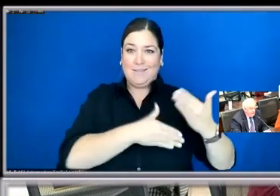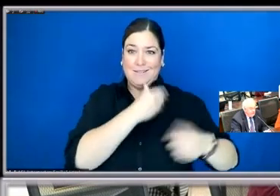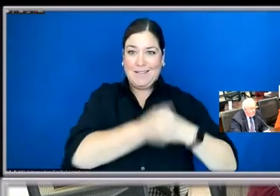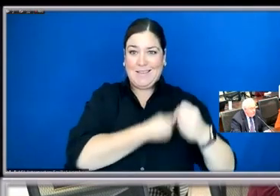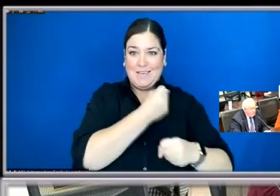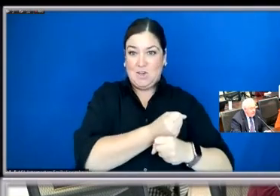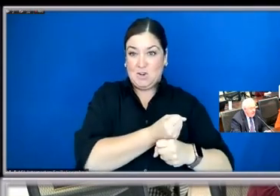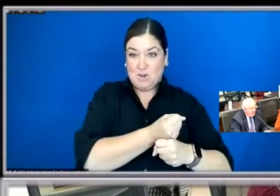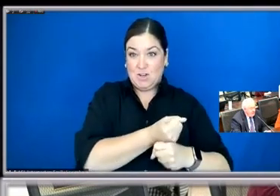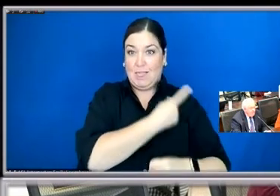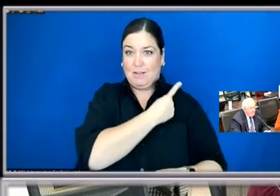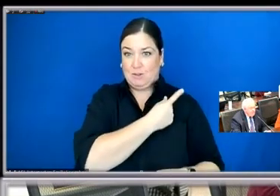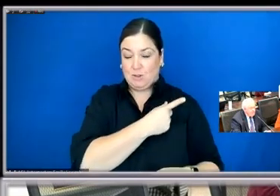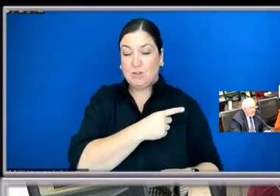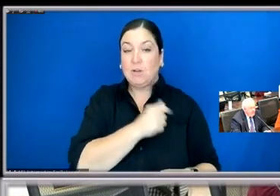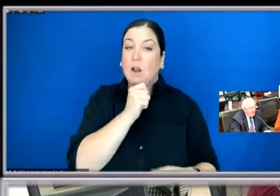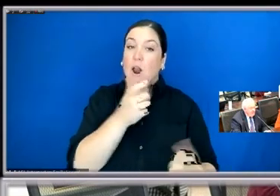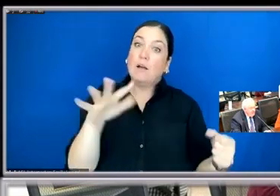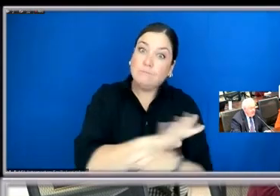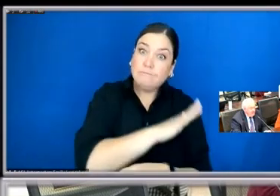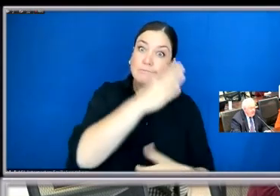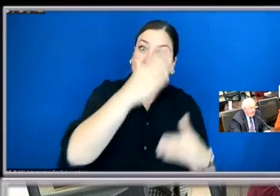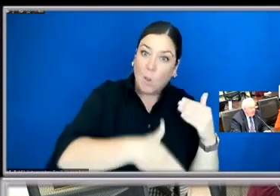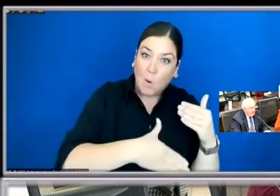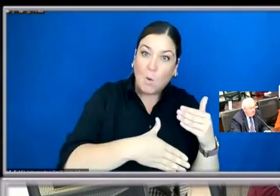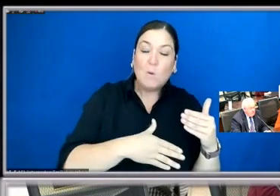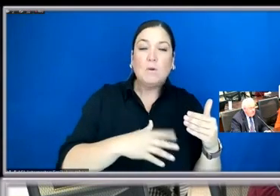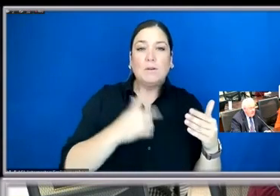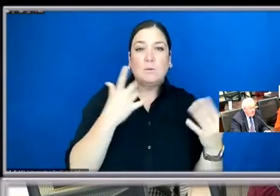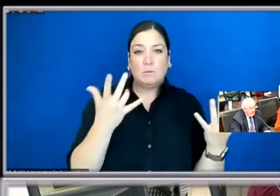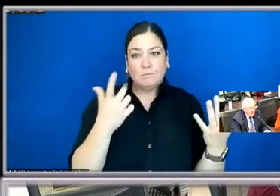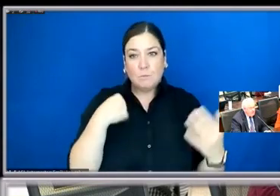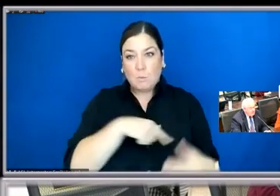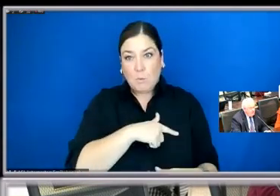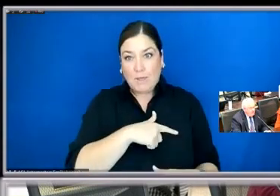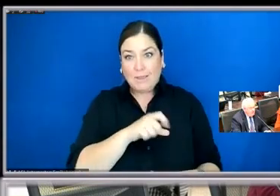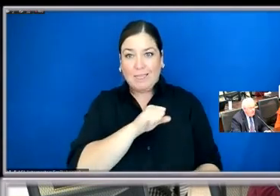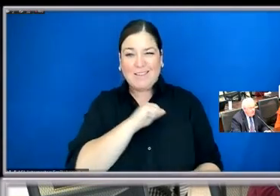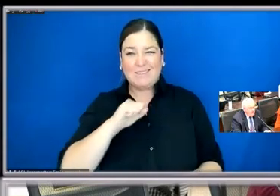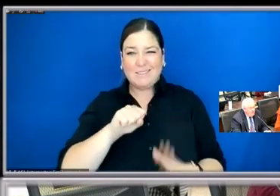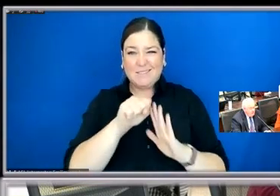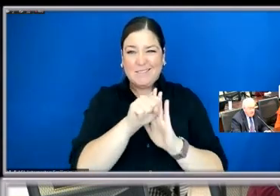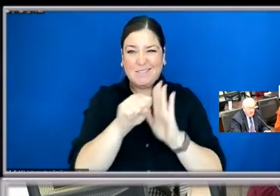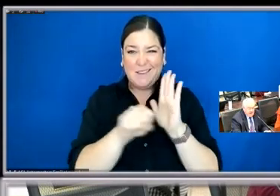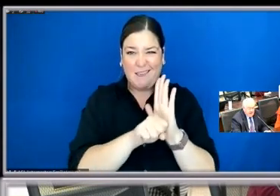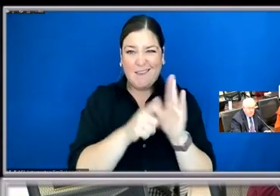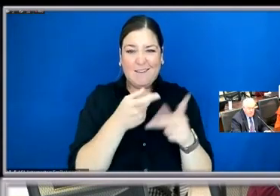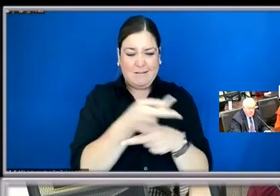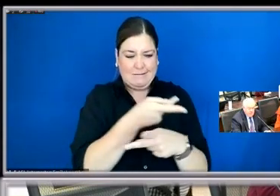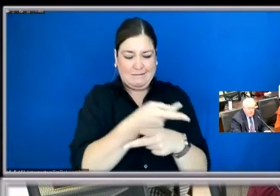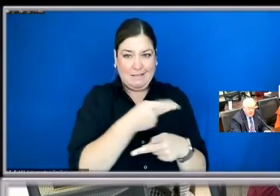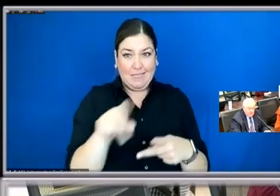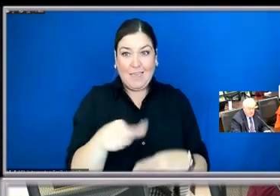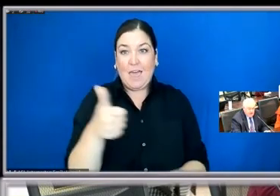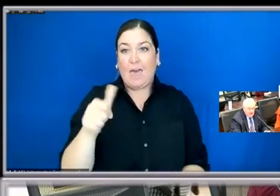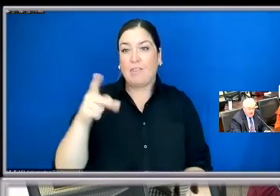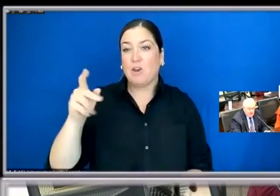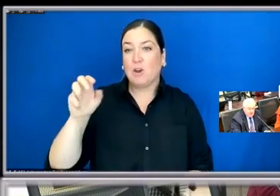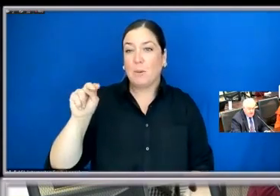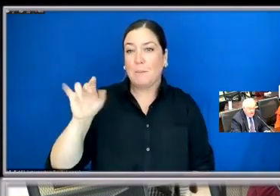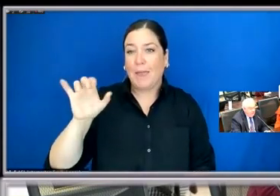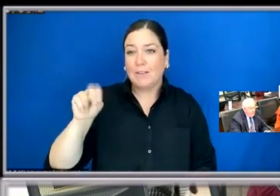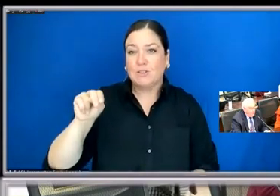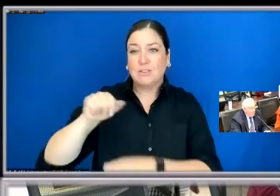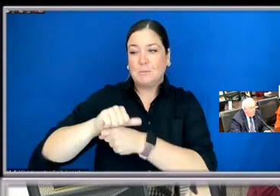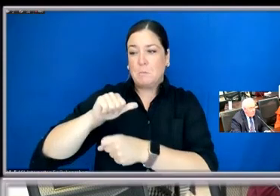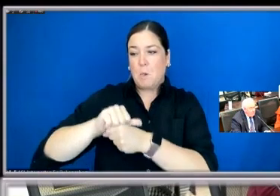not completely closed out yet because the state is doing a calculation on the other pension and employment benefit